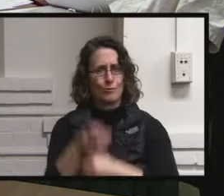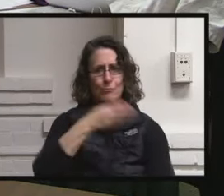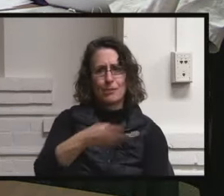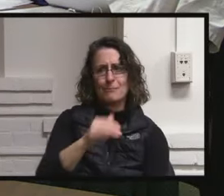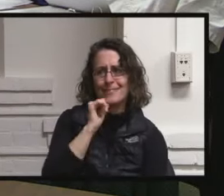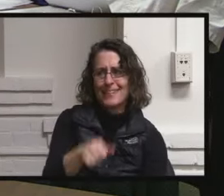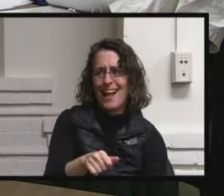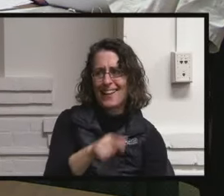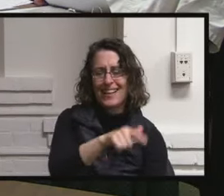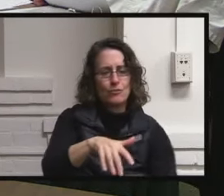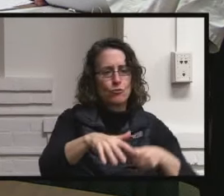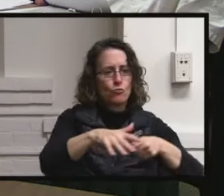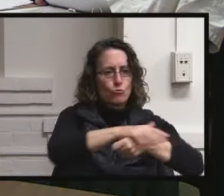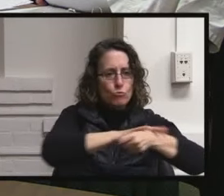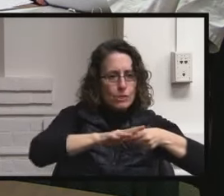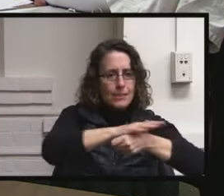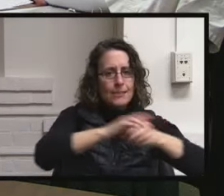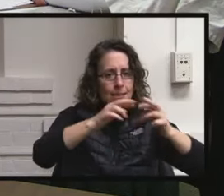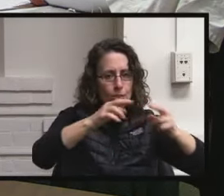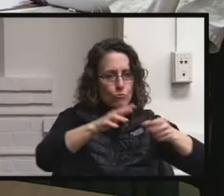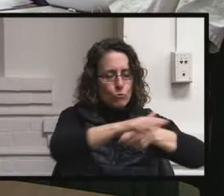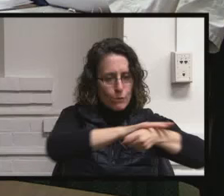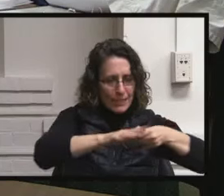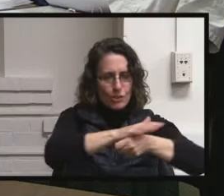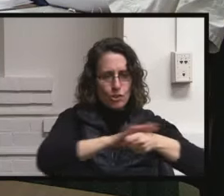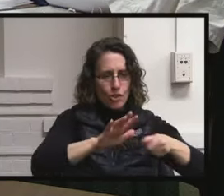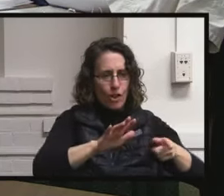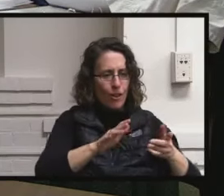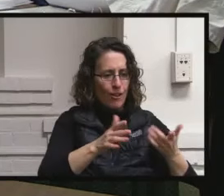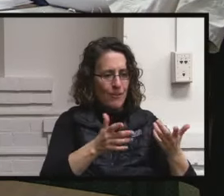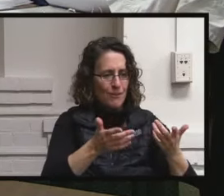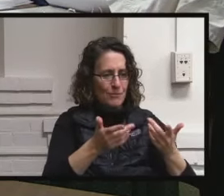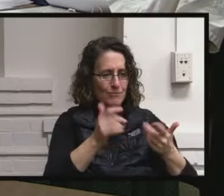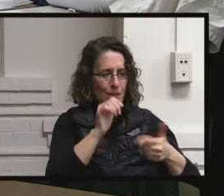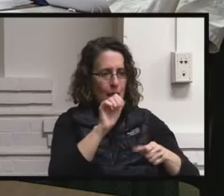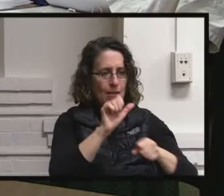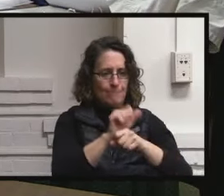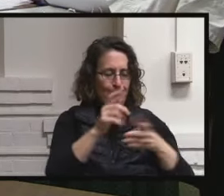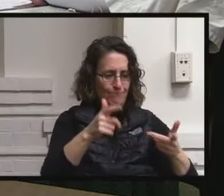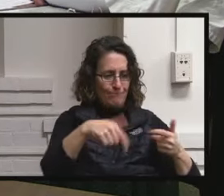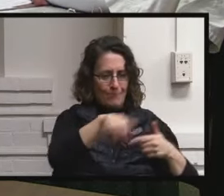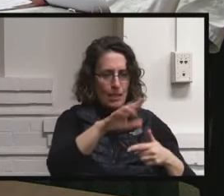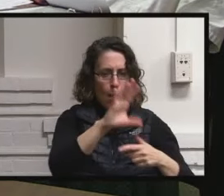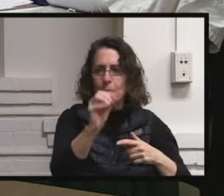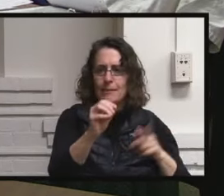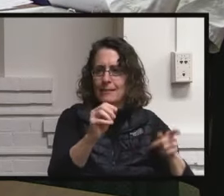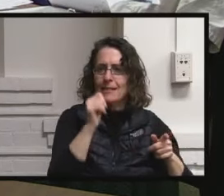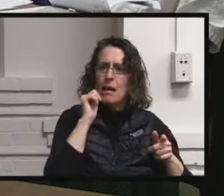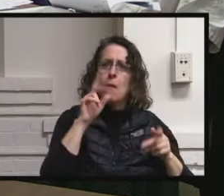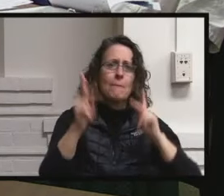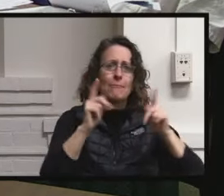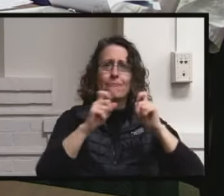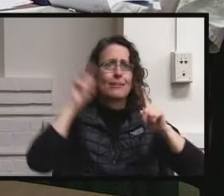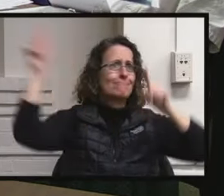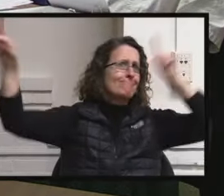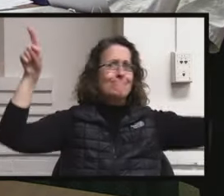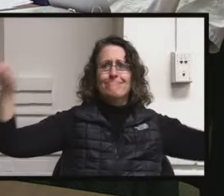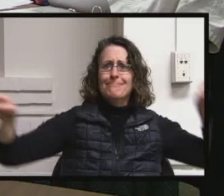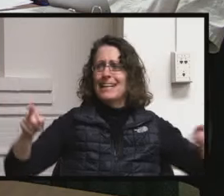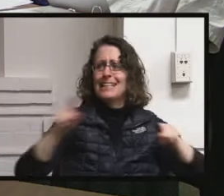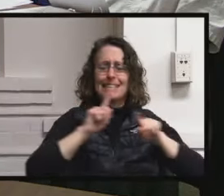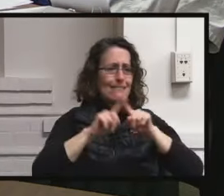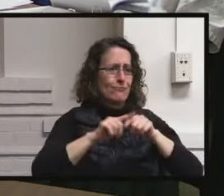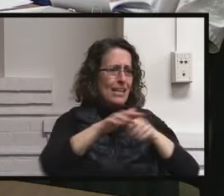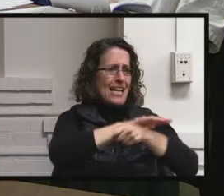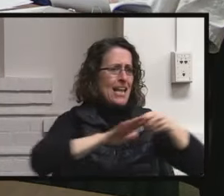making regional economic development efforts, and it's one of the things that CEVEDS focuses on